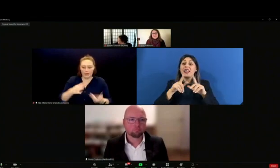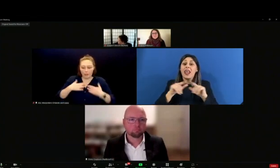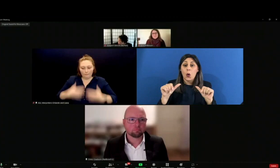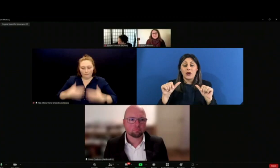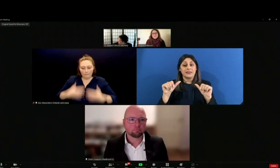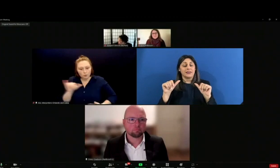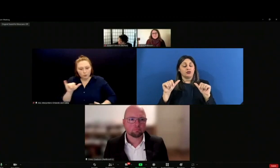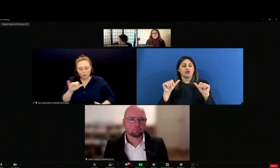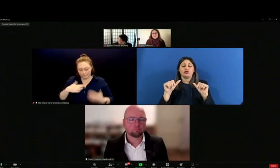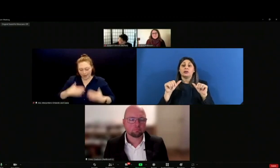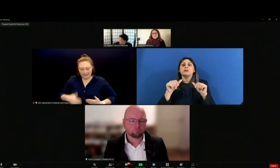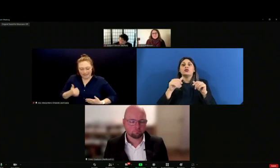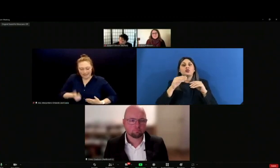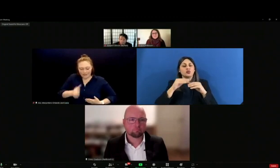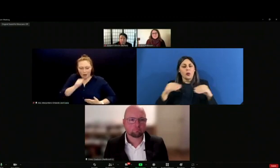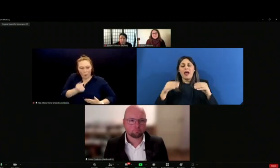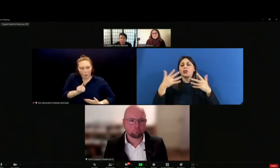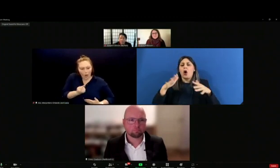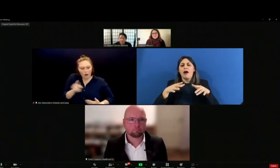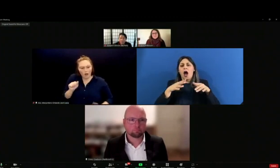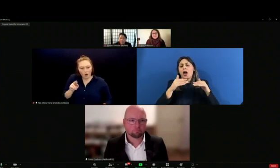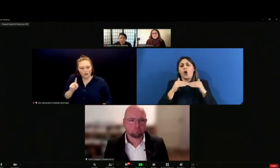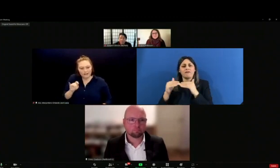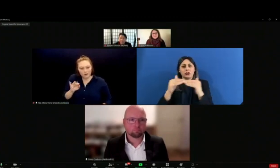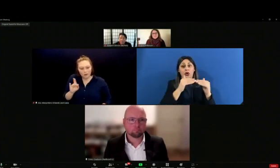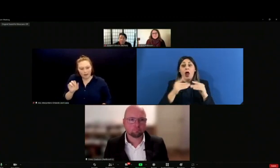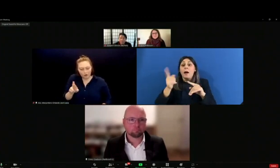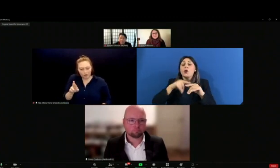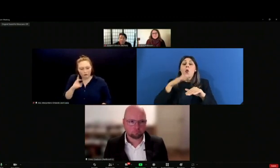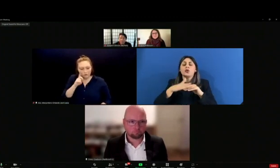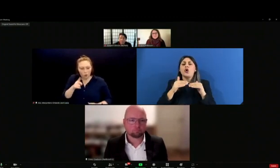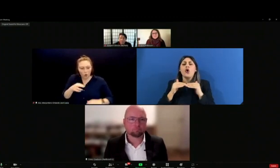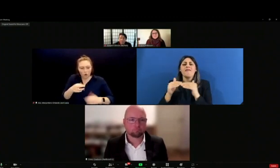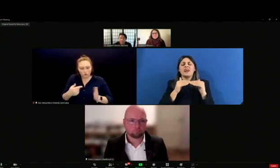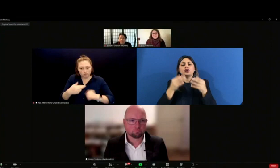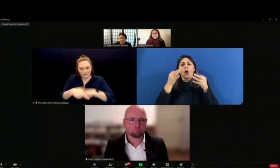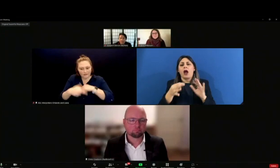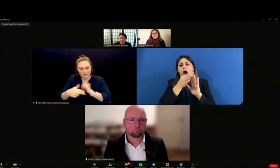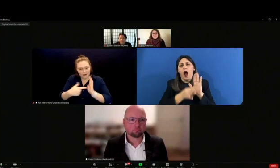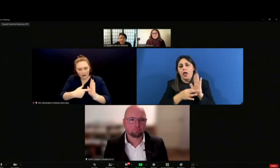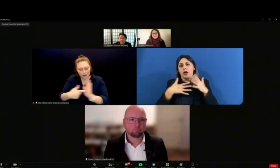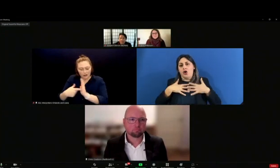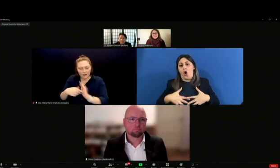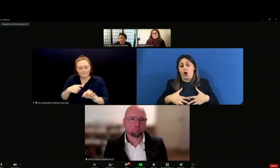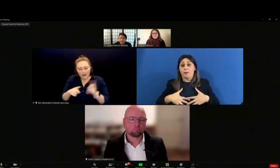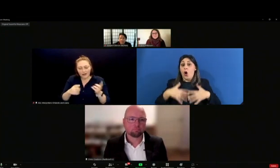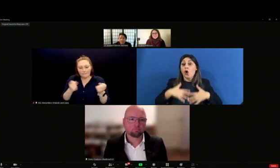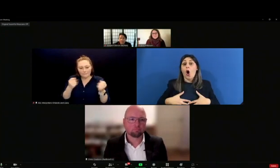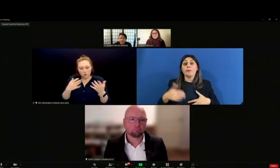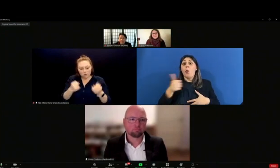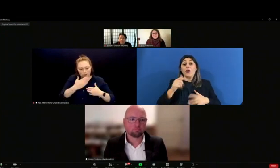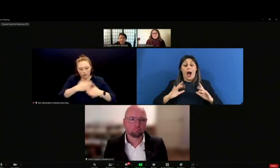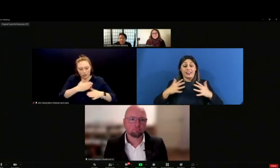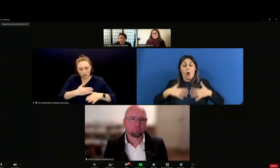single articulator that then can be used to show reference in an iconic way, but multiple body articulators that